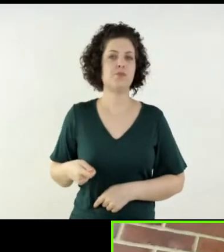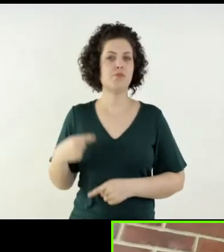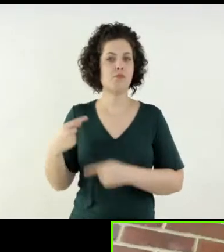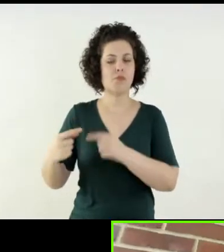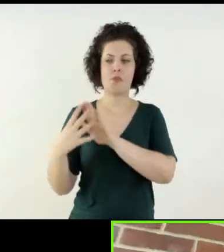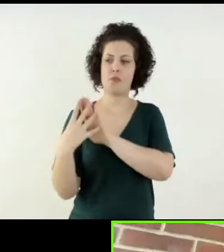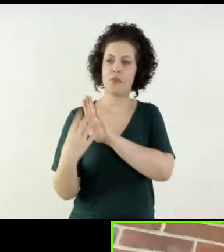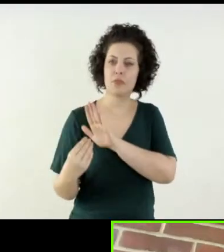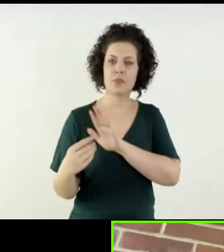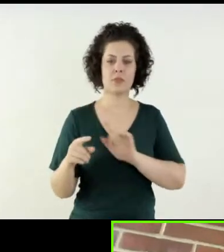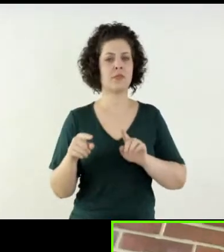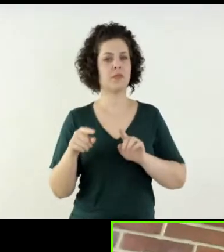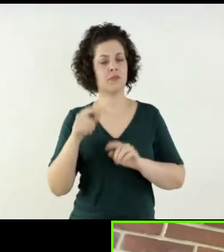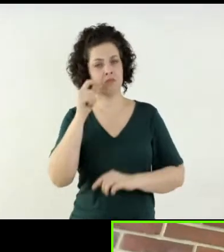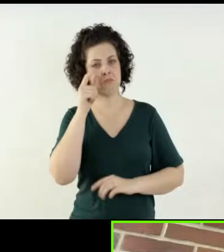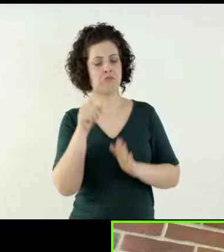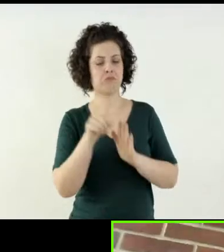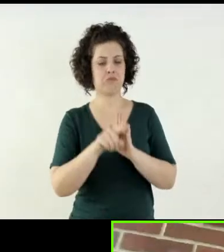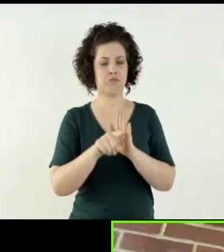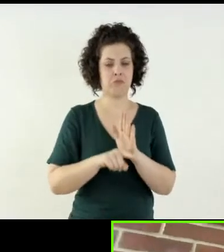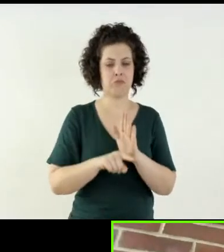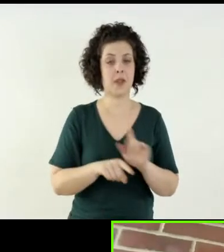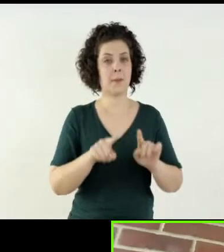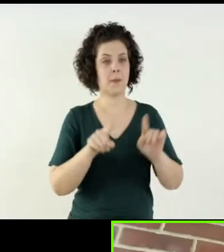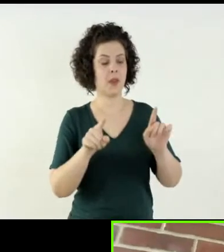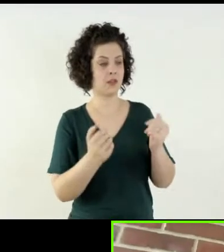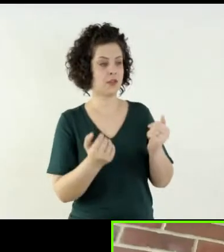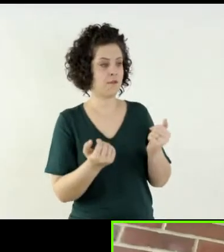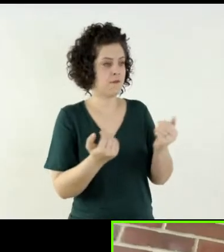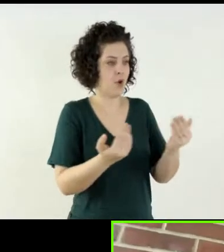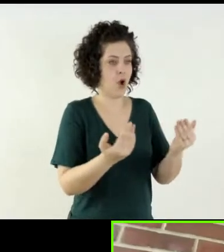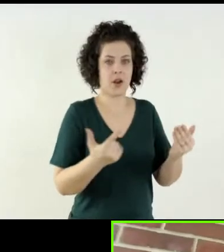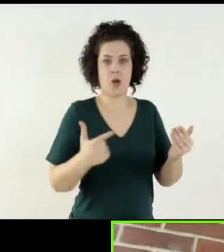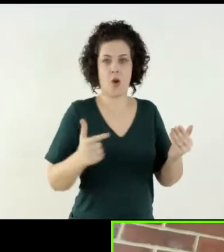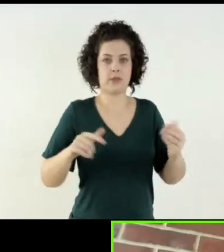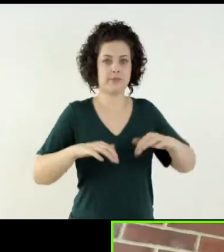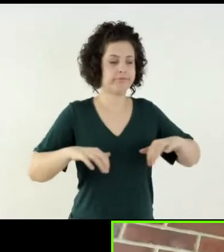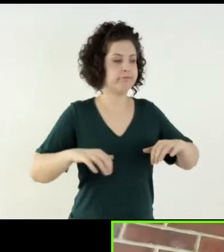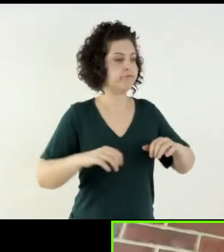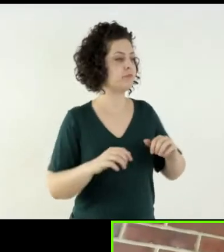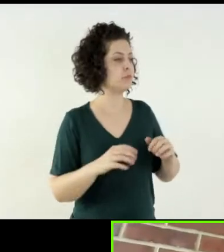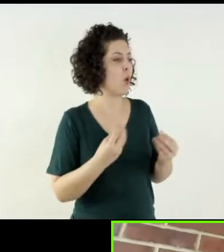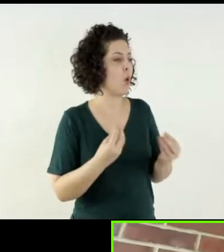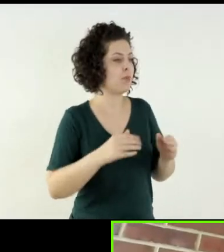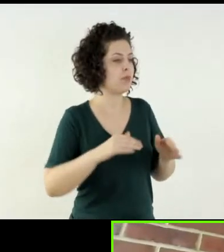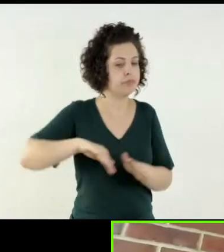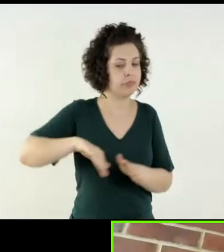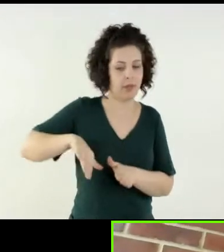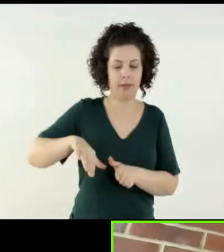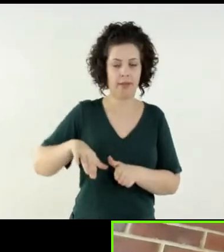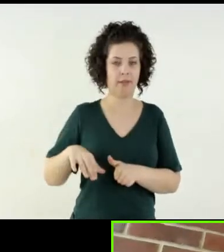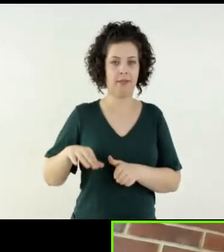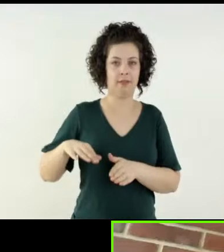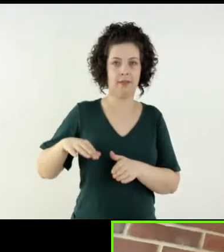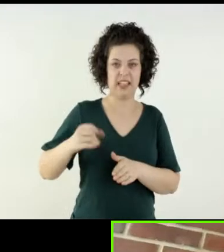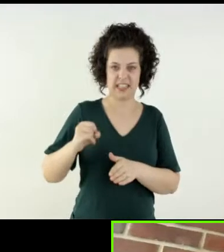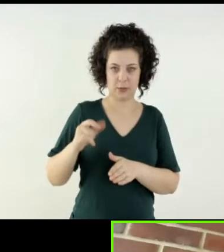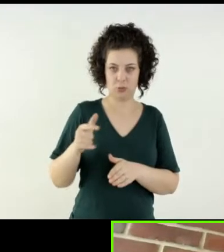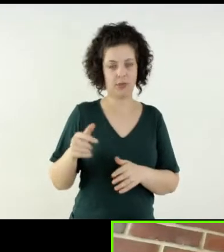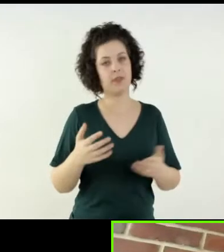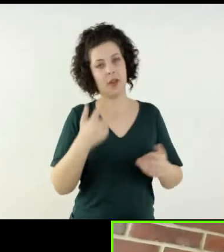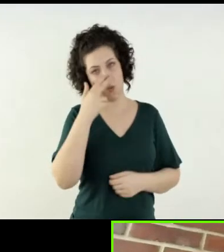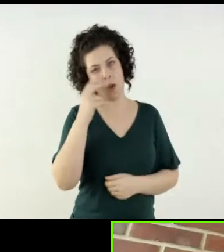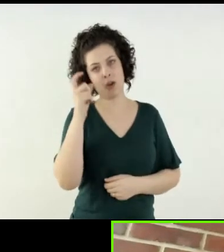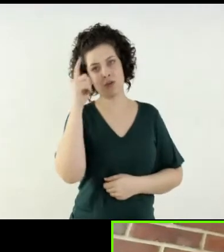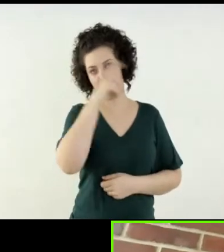imagine a world outside of it? What would that look like? Which is particularly difficult, I think, in terms of the patriarchy, right?